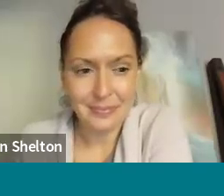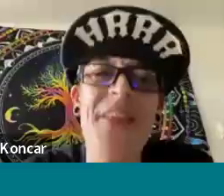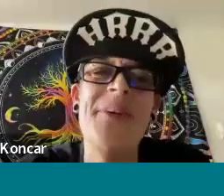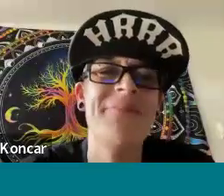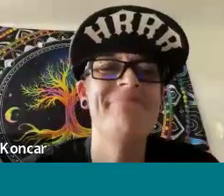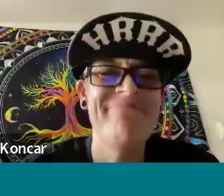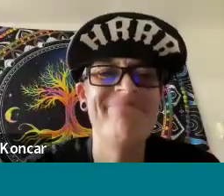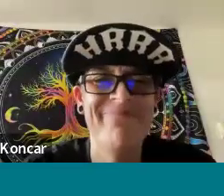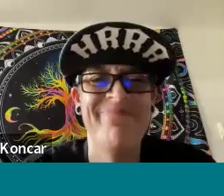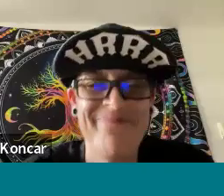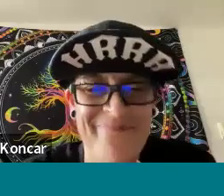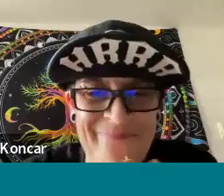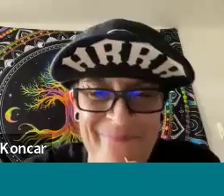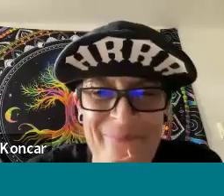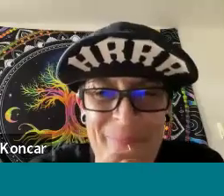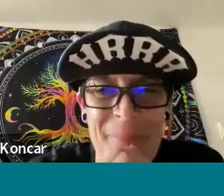Thank you, Pia.